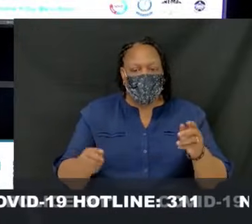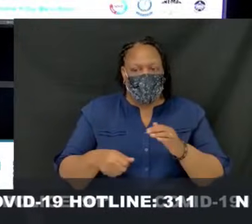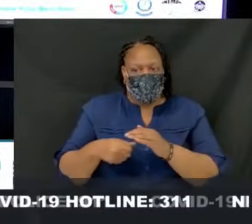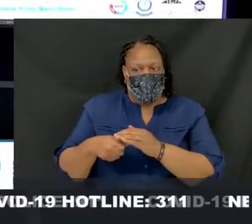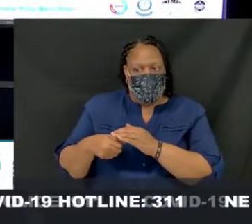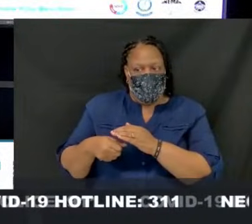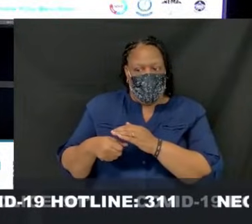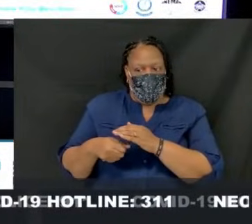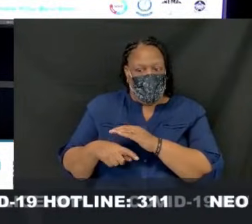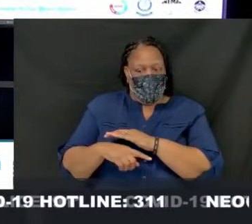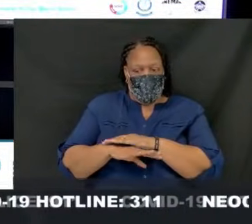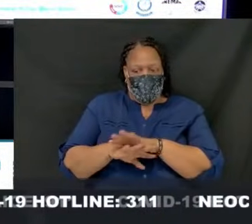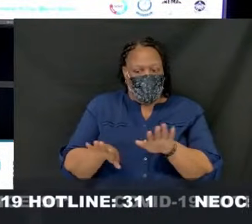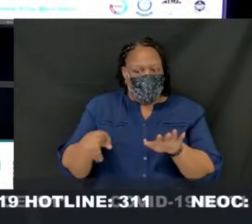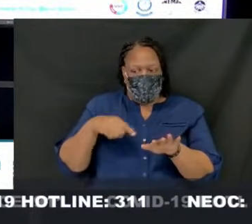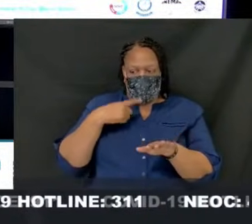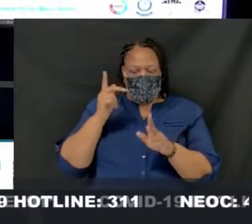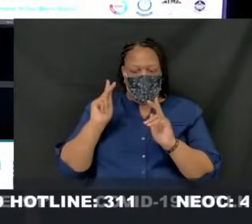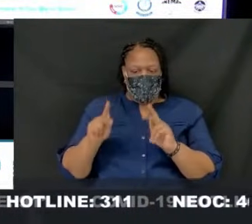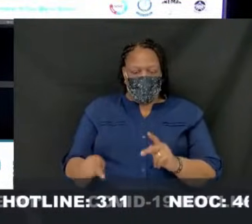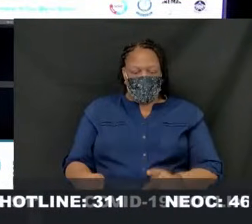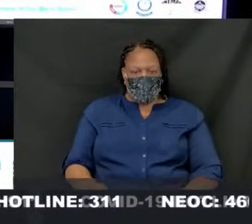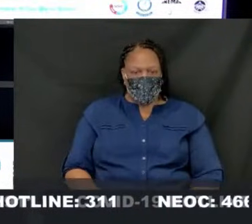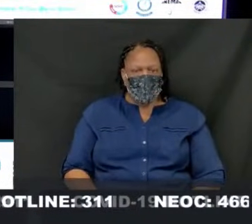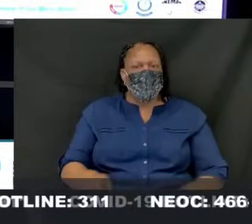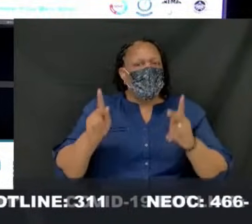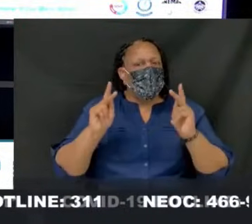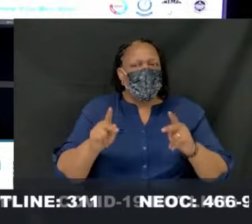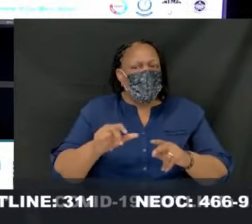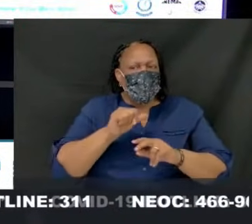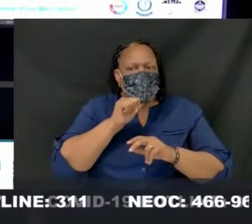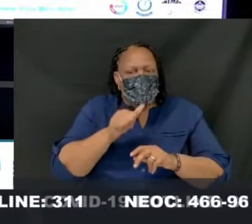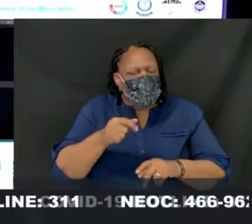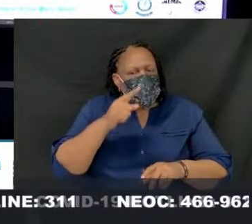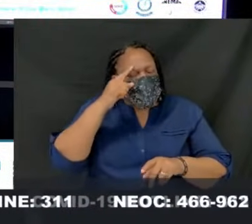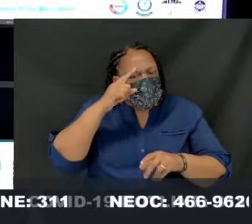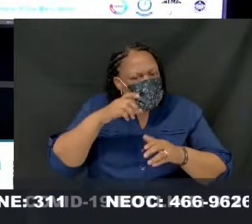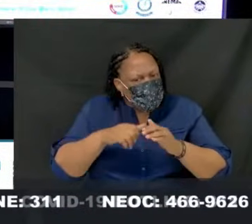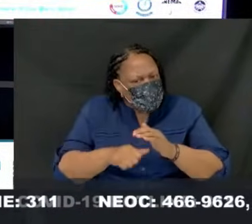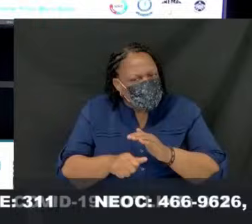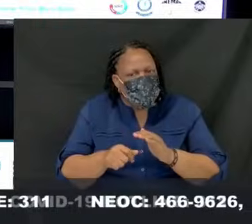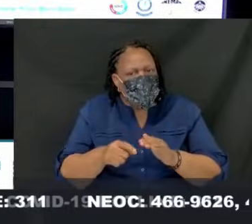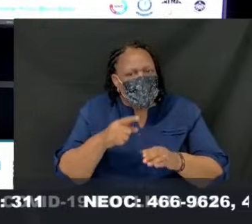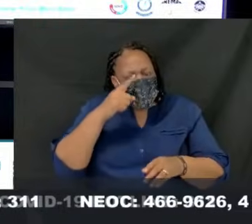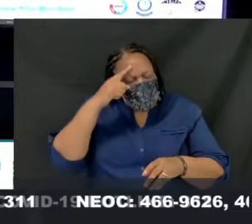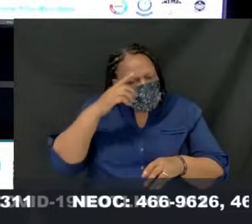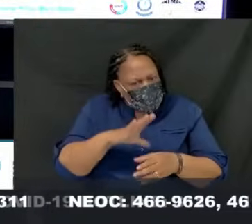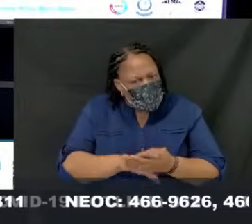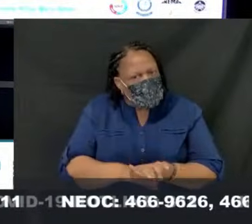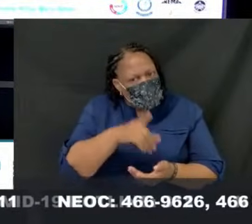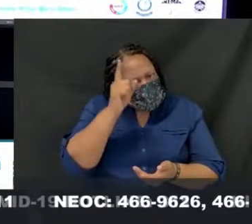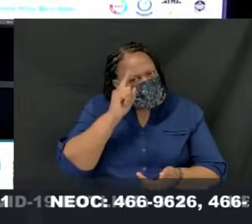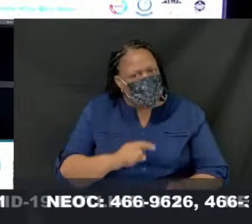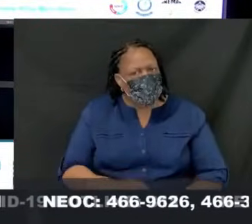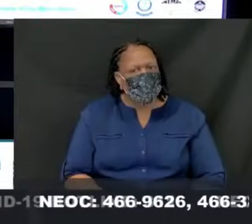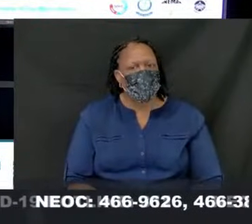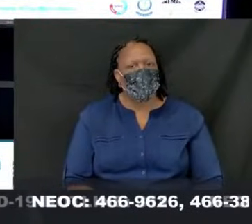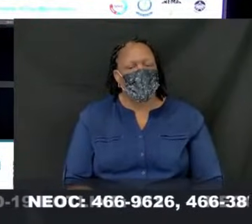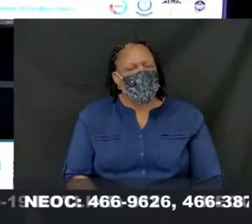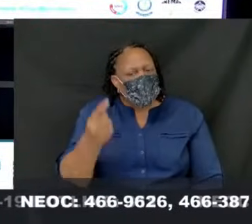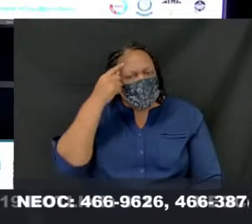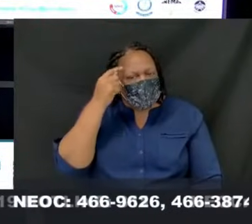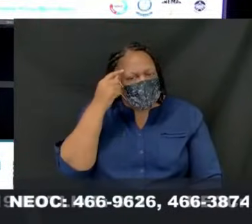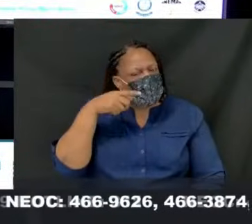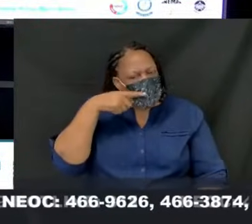vaccinated and don't disclose that to the persons who are dependent upon you. Because a part of getting persons